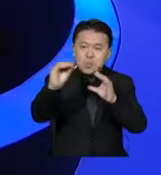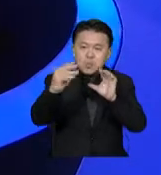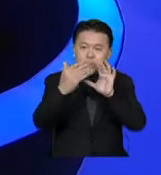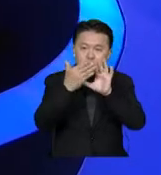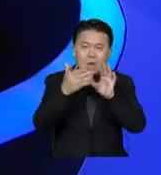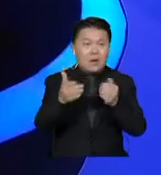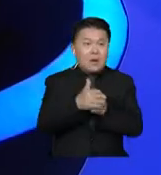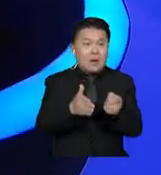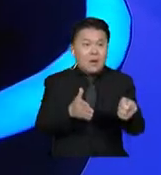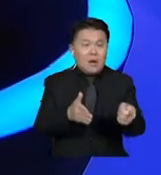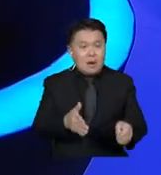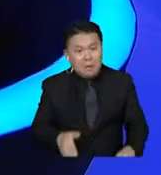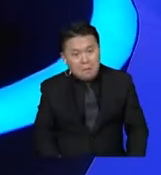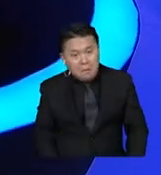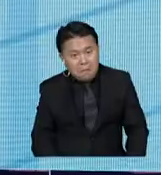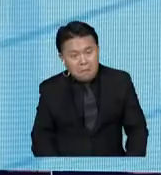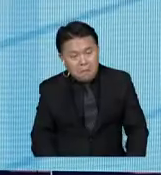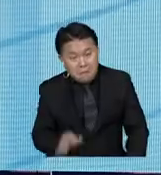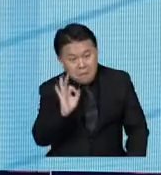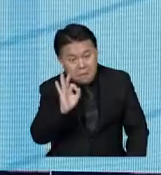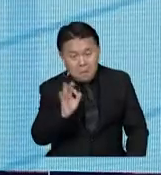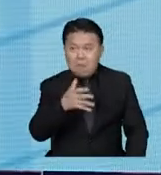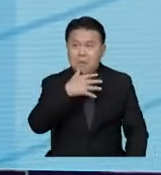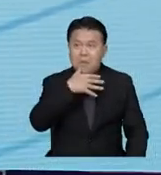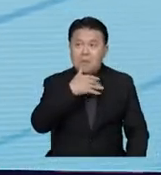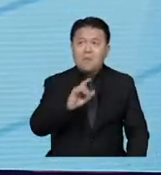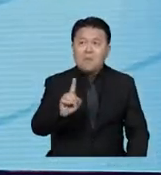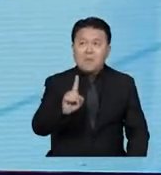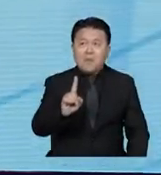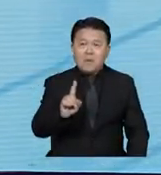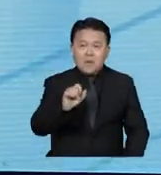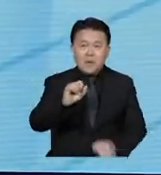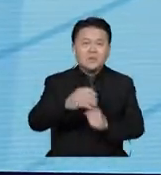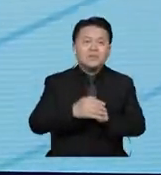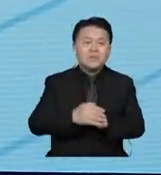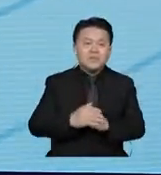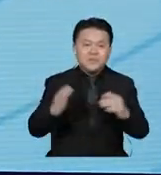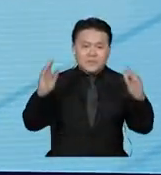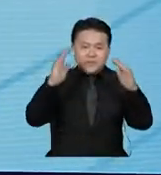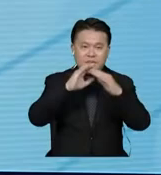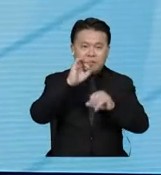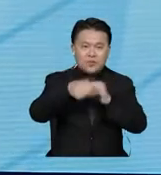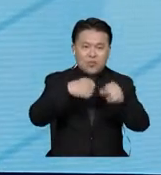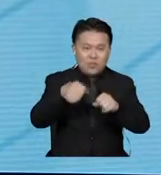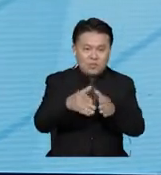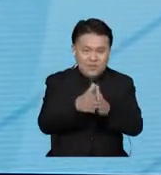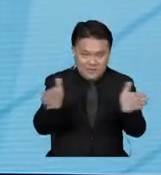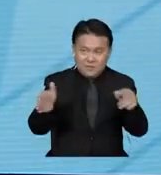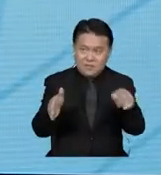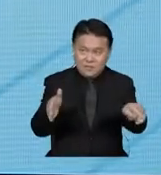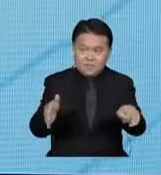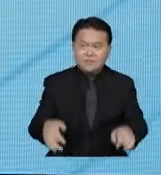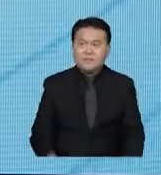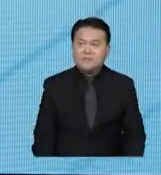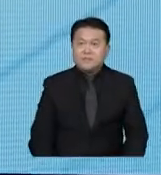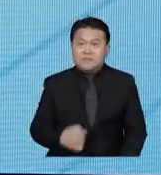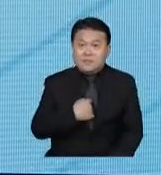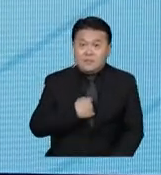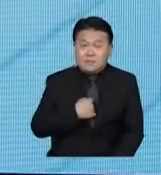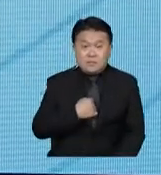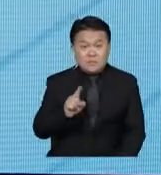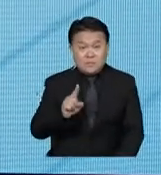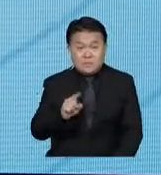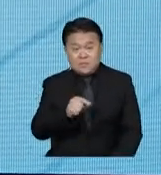the changes we think of as signs of domestication. When I tested the friendly foxes for their use of